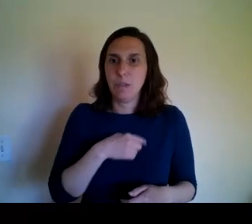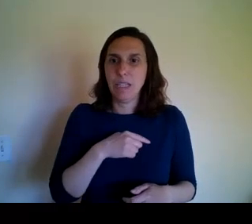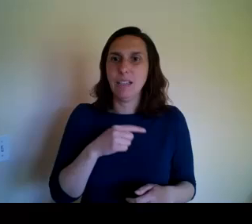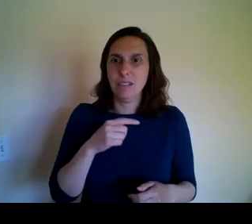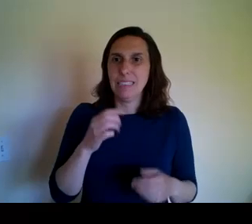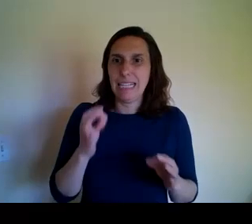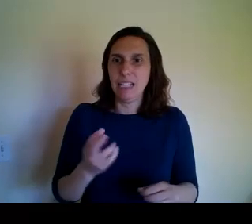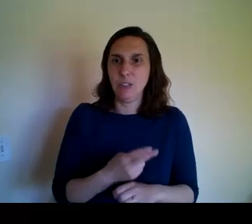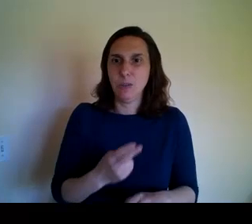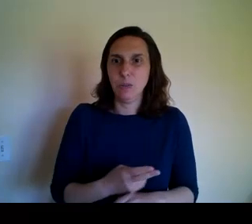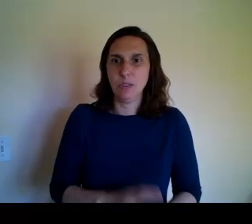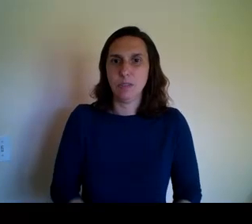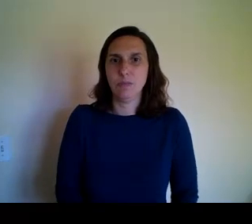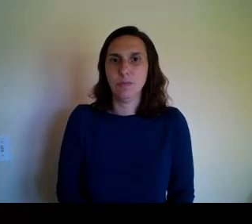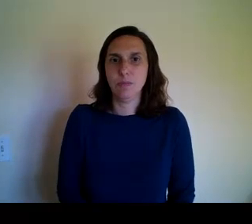ln.